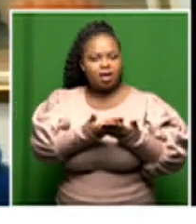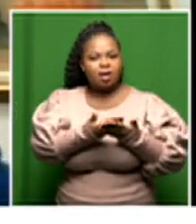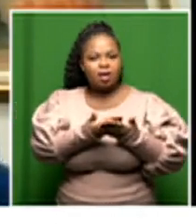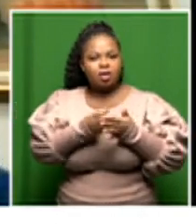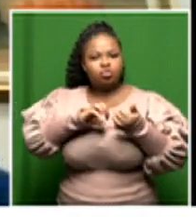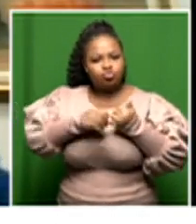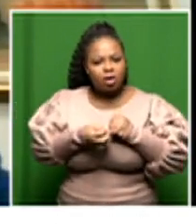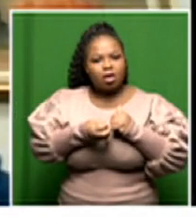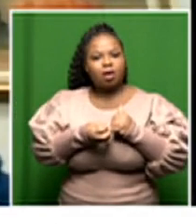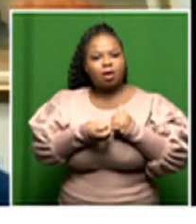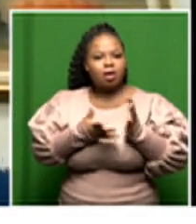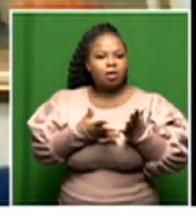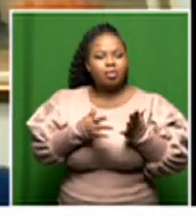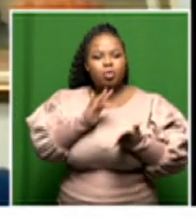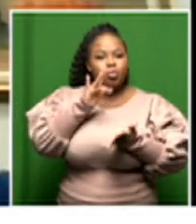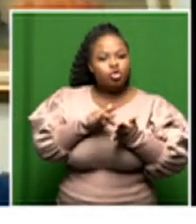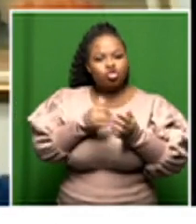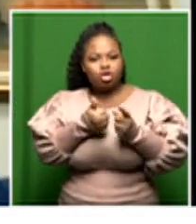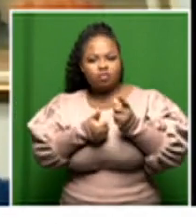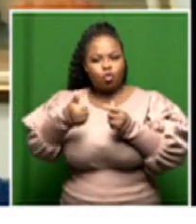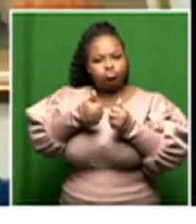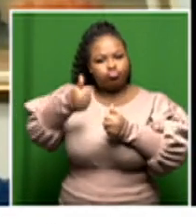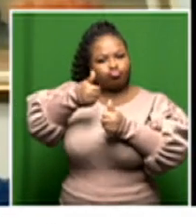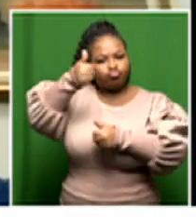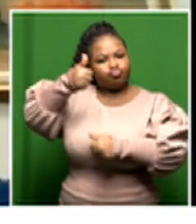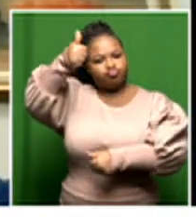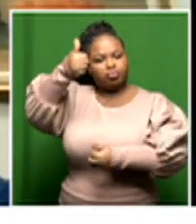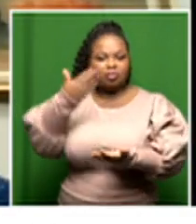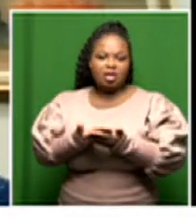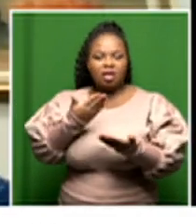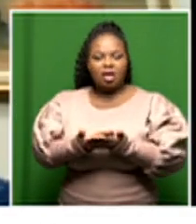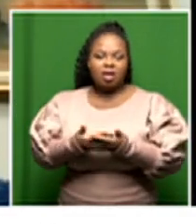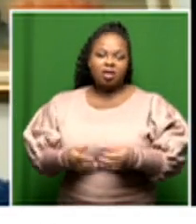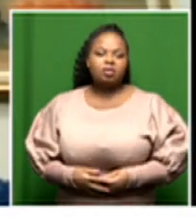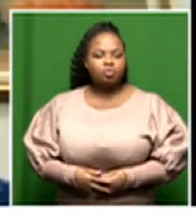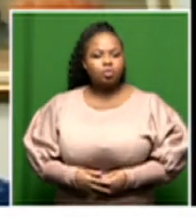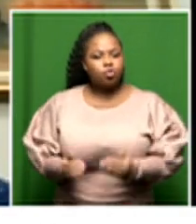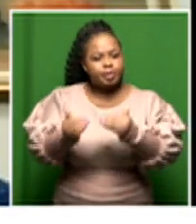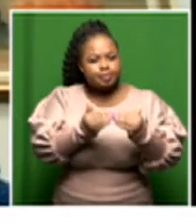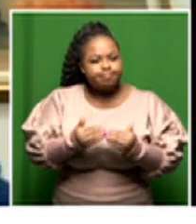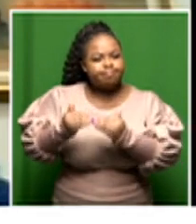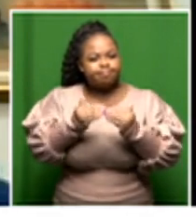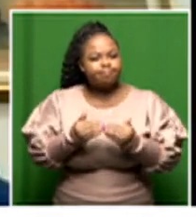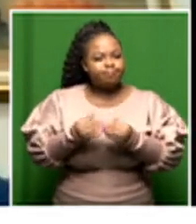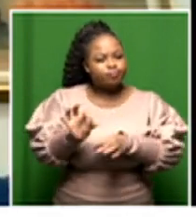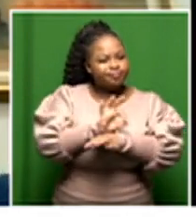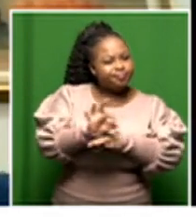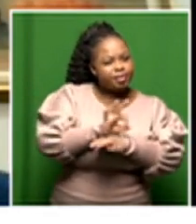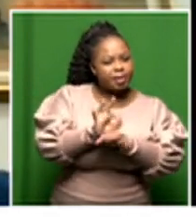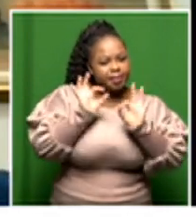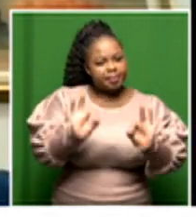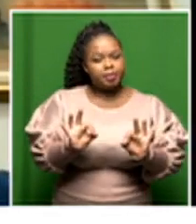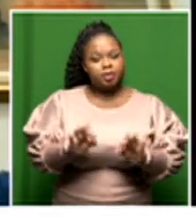up the ranks. So it's a right sizing, really, and ensuring that when people